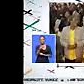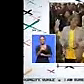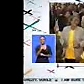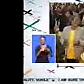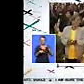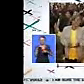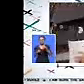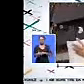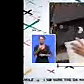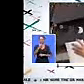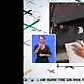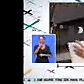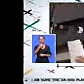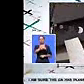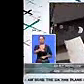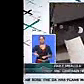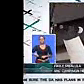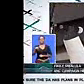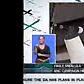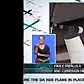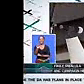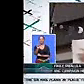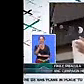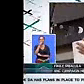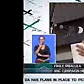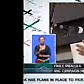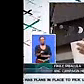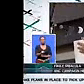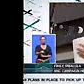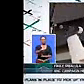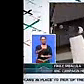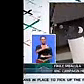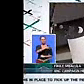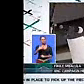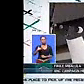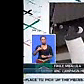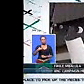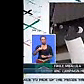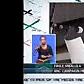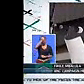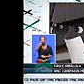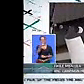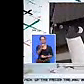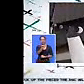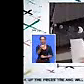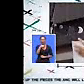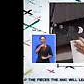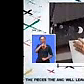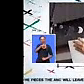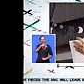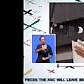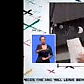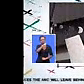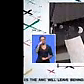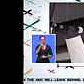the struggle. Helen Zille was shouting names of our heroes down